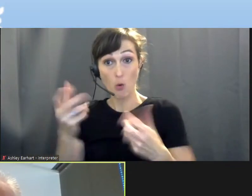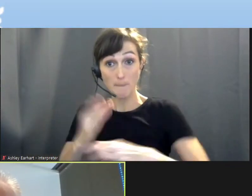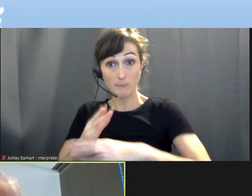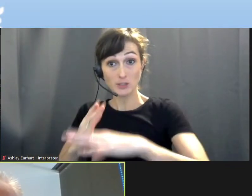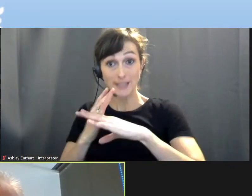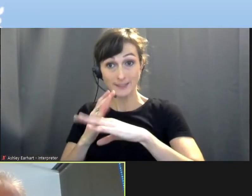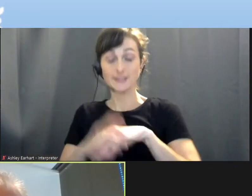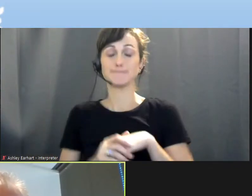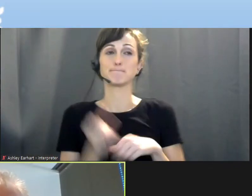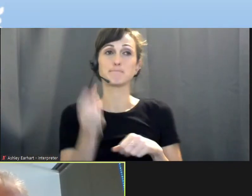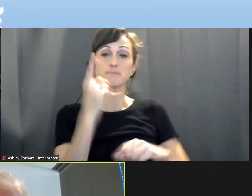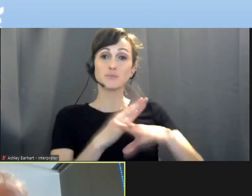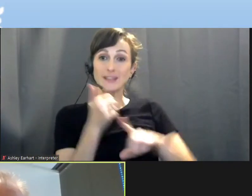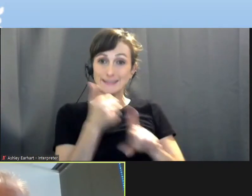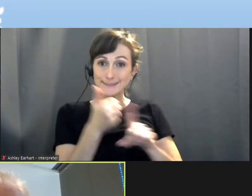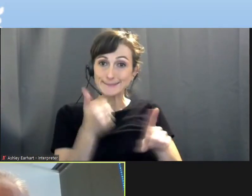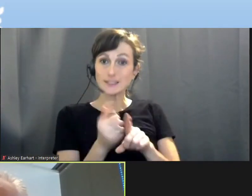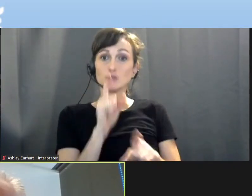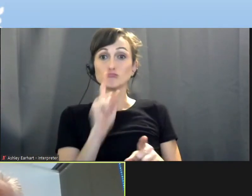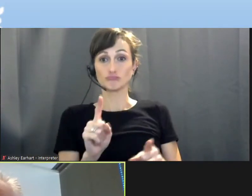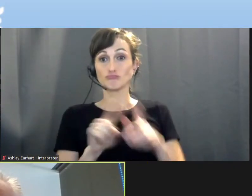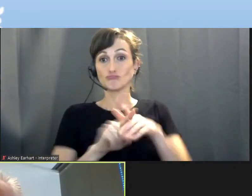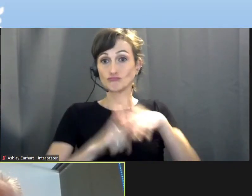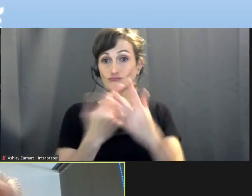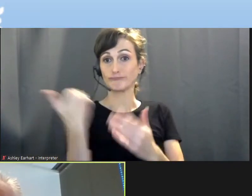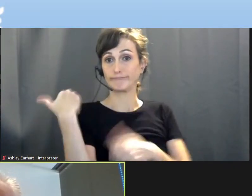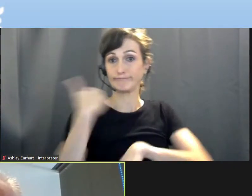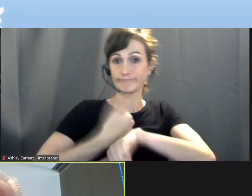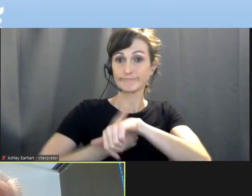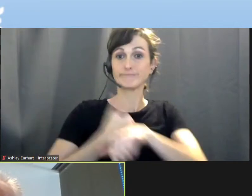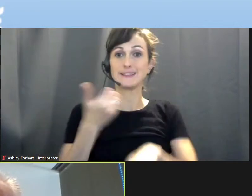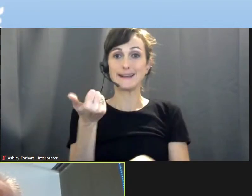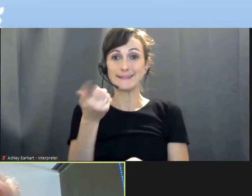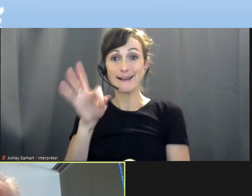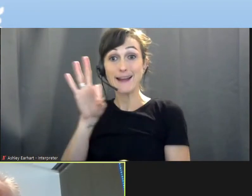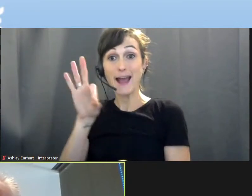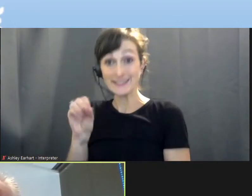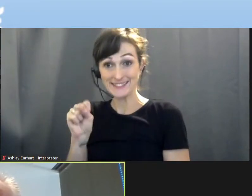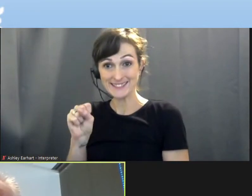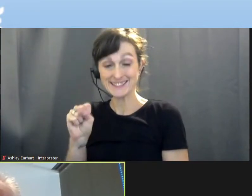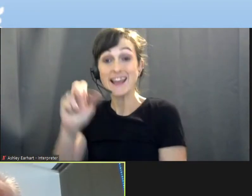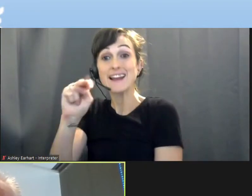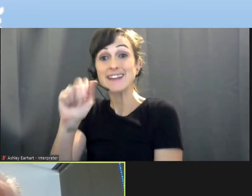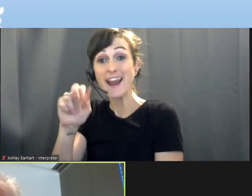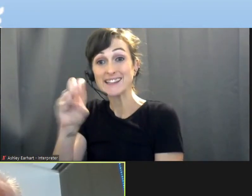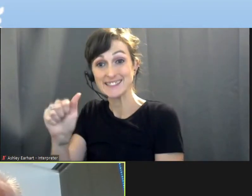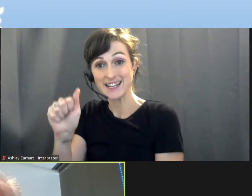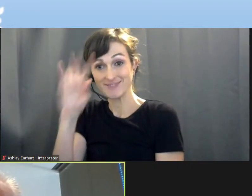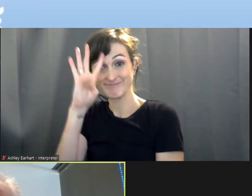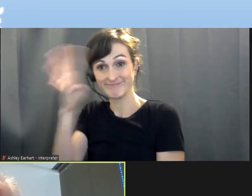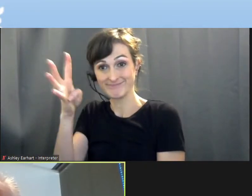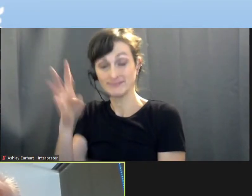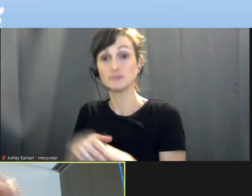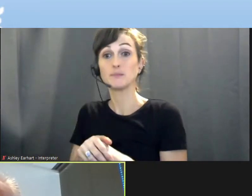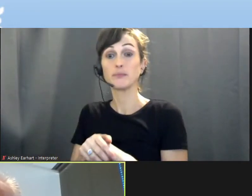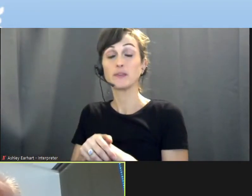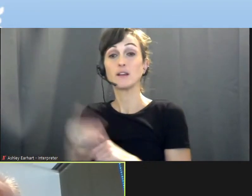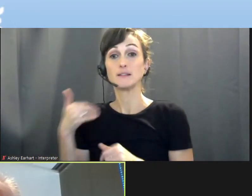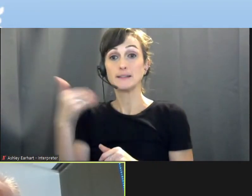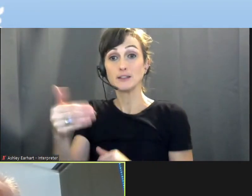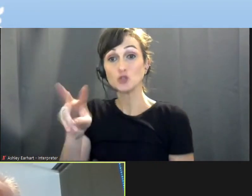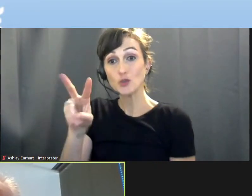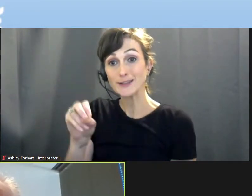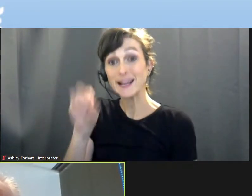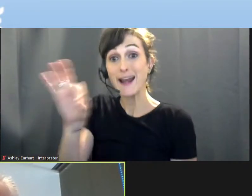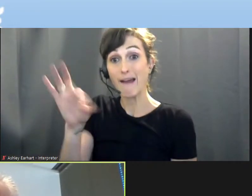technology itself was originated back in the 90s by NASA. We acquired the technology in 2009, so we've